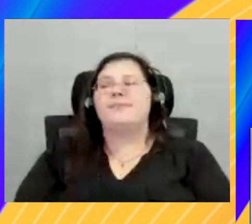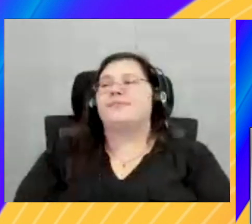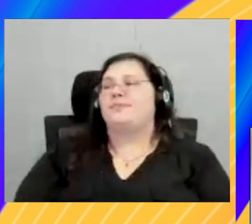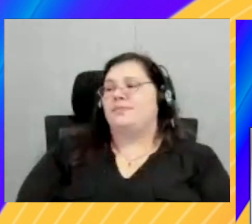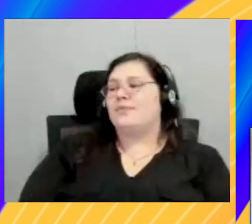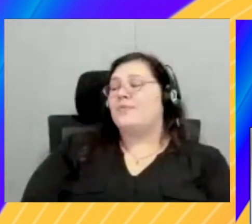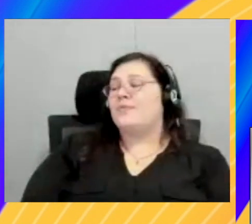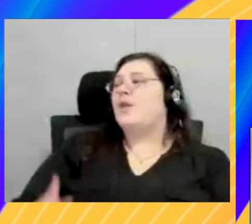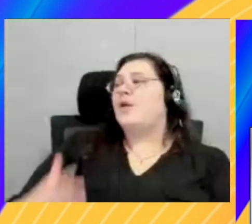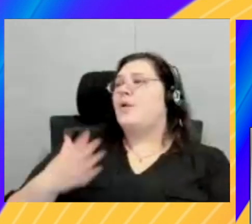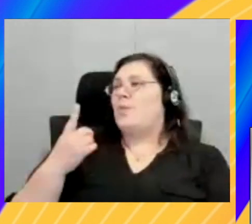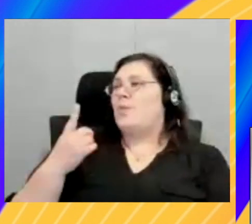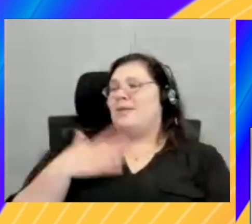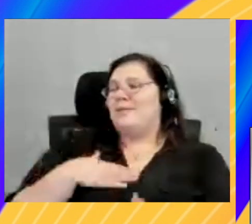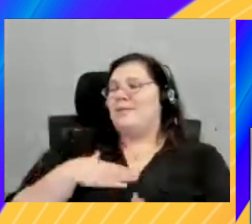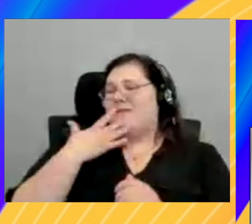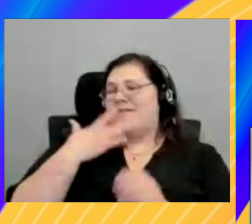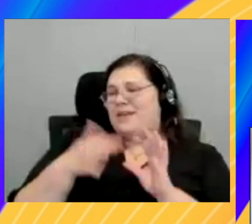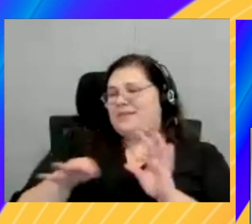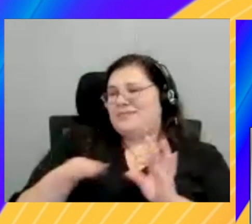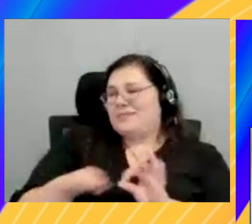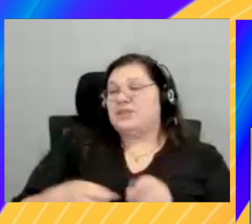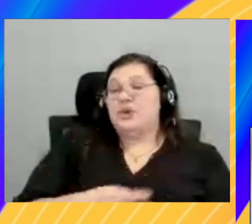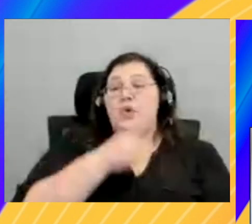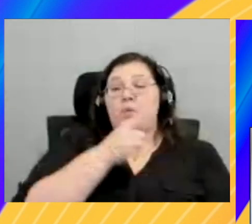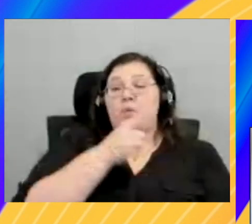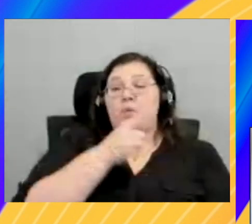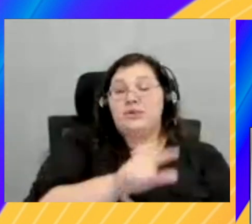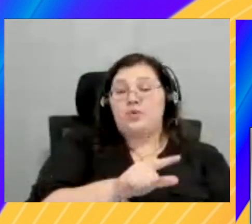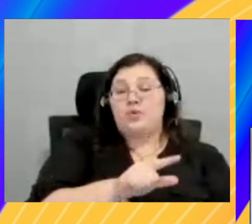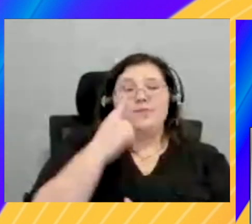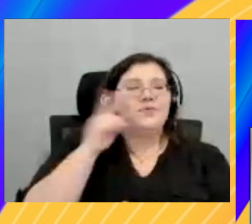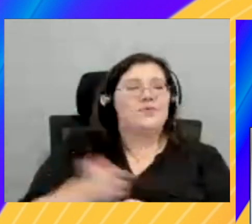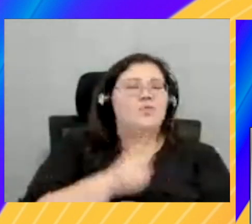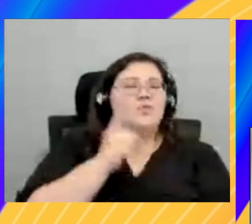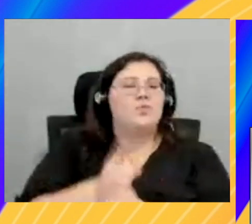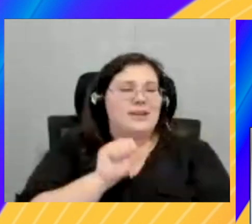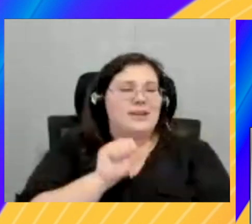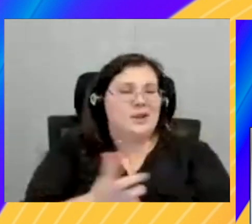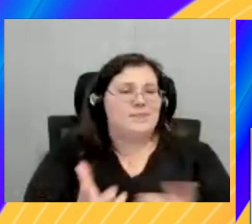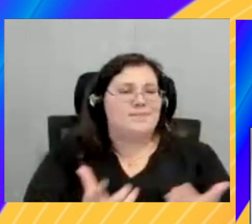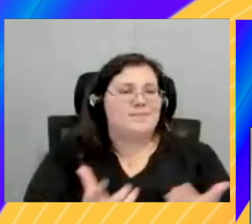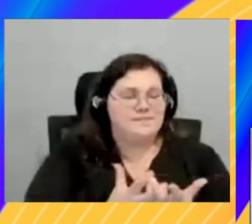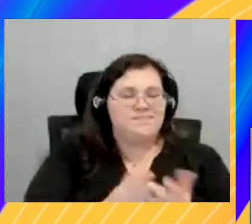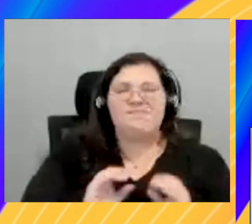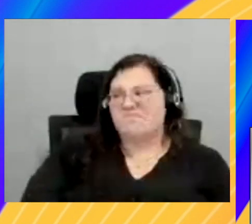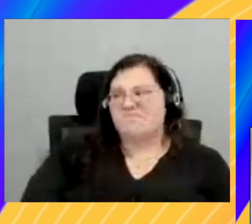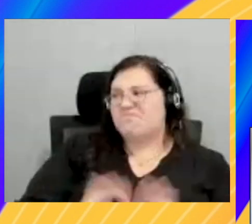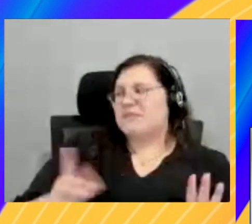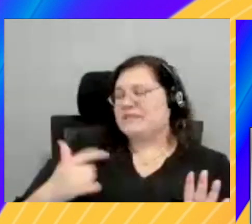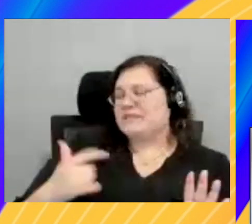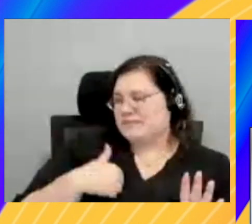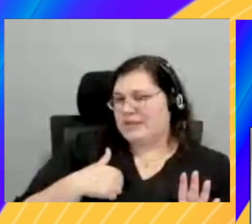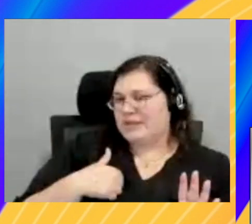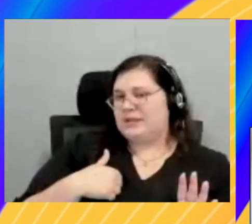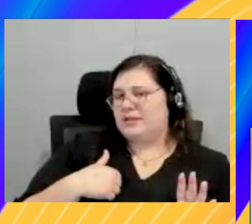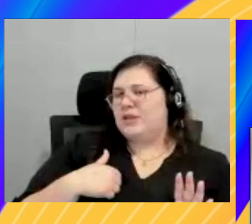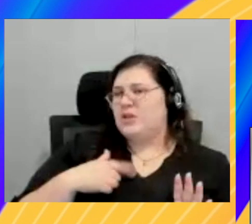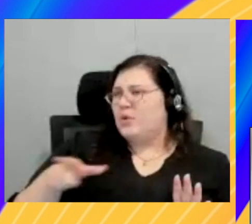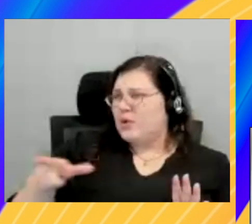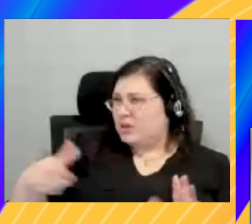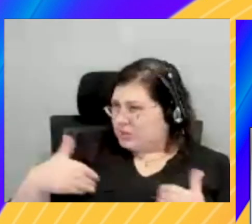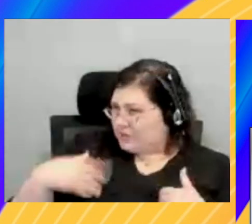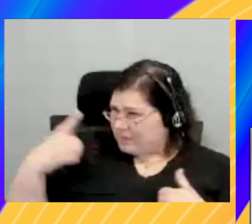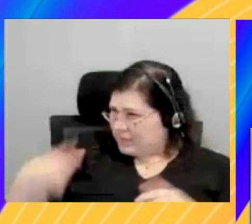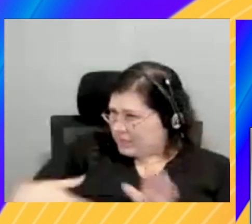job. So that totally makes sense to me. With that, let's stop talking and you have something to show us?